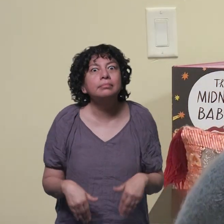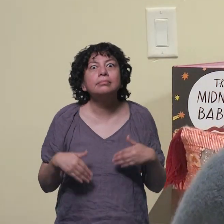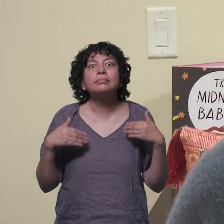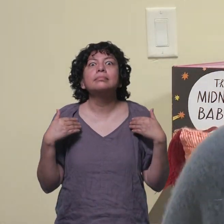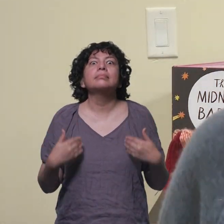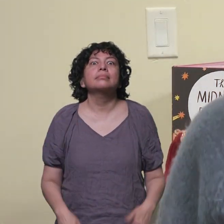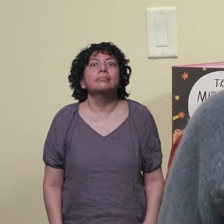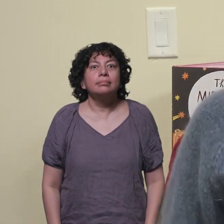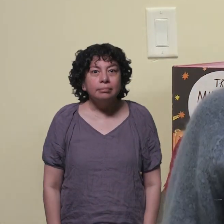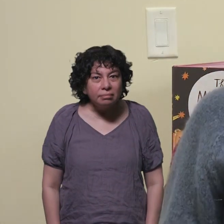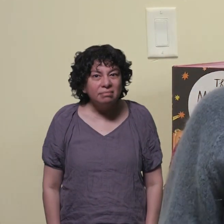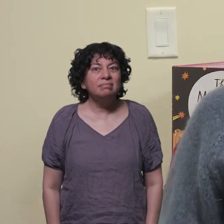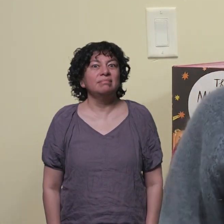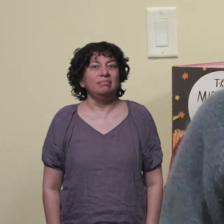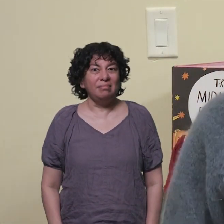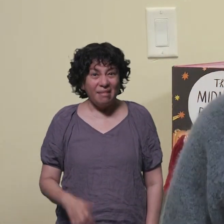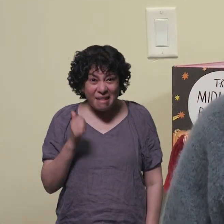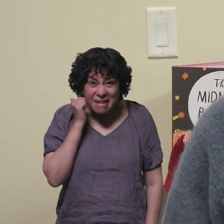Wow!